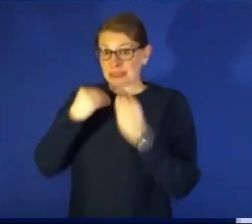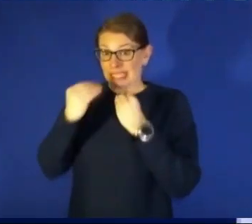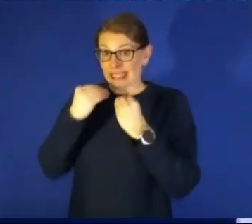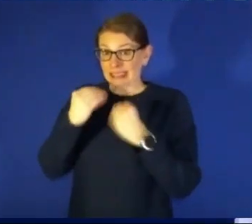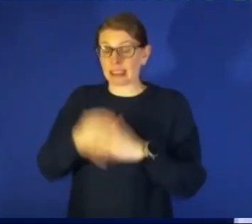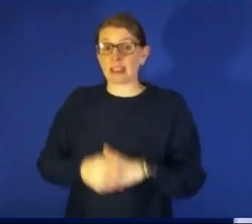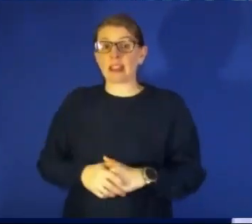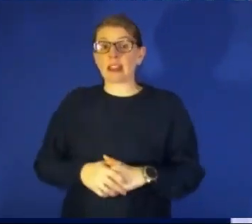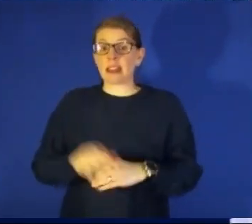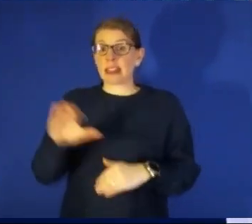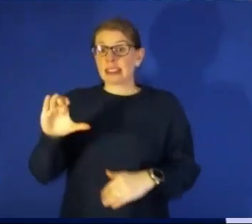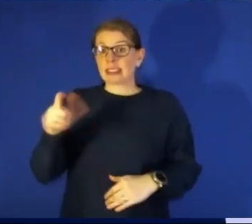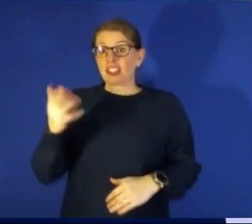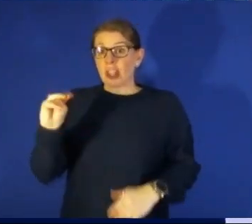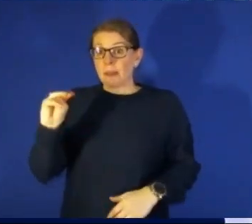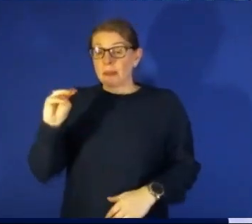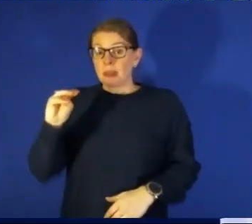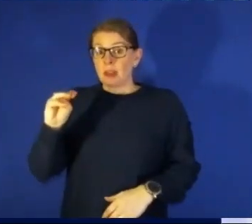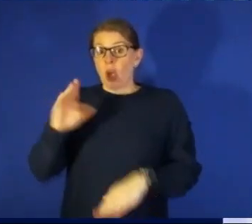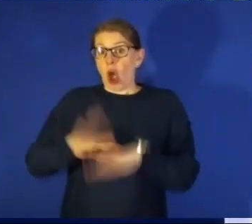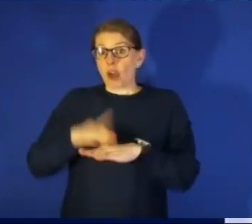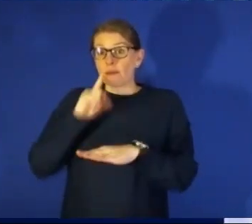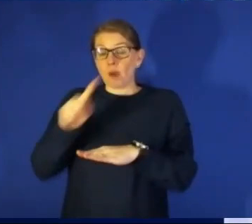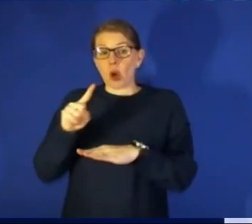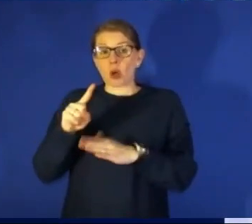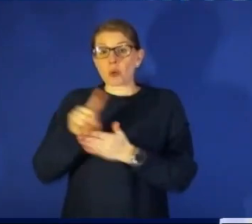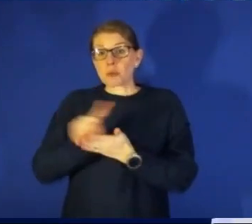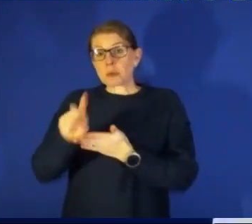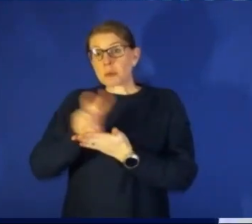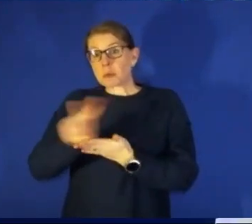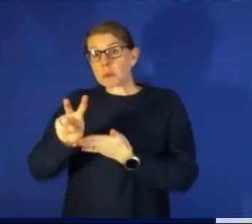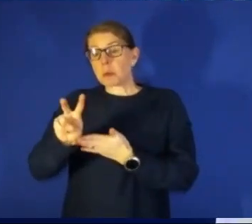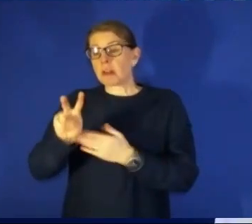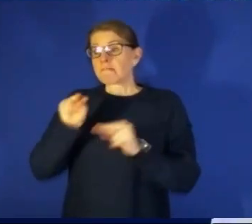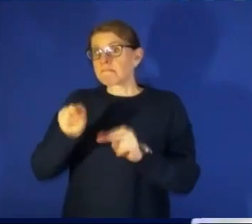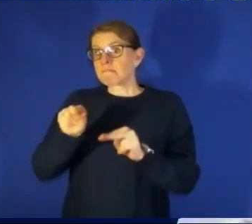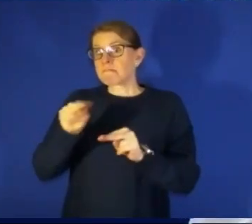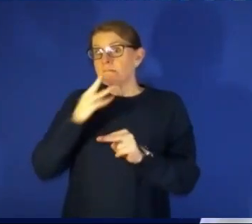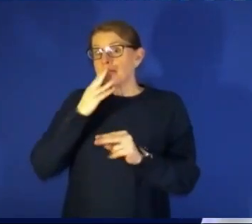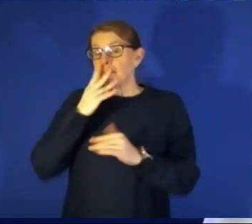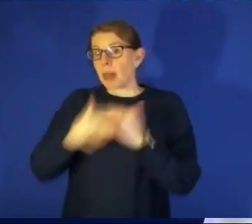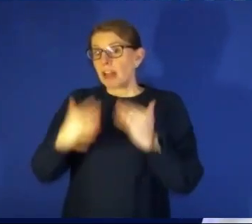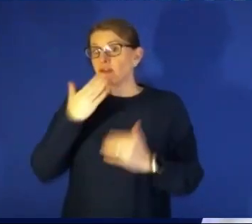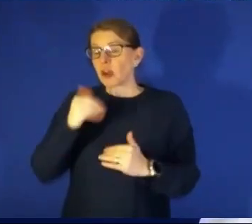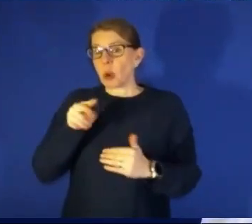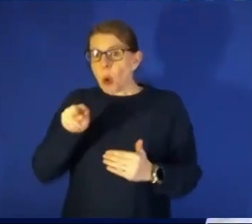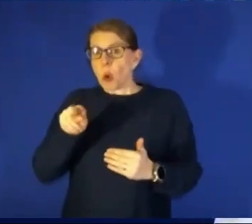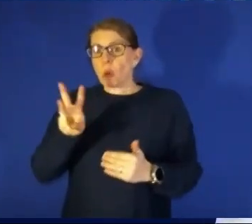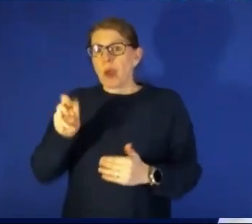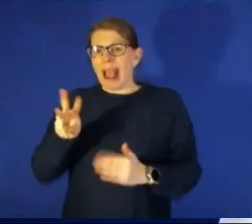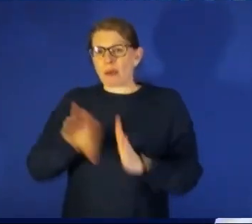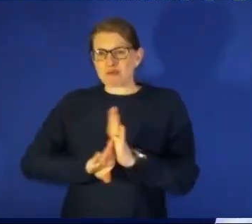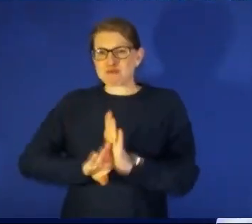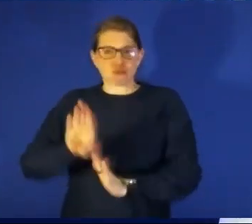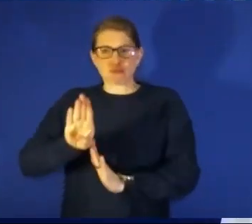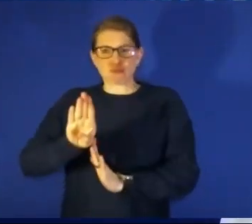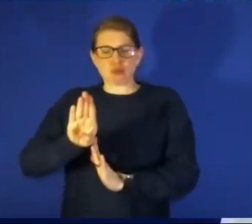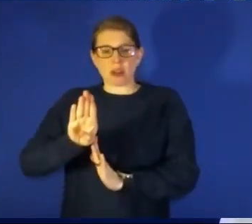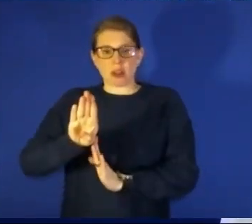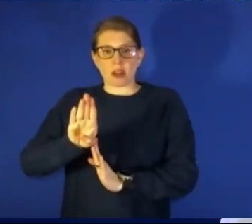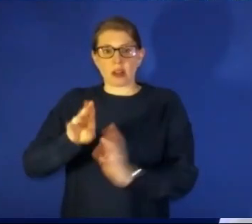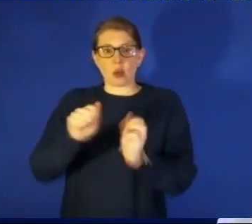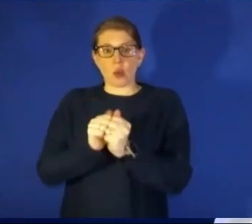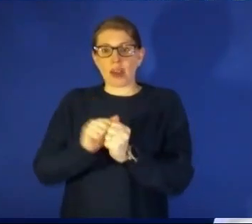put the CGM on for a couple of weeks, they can look at their blood sugars and say, wow, look how high my blood sugar went with a